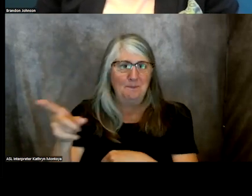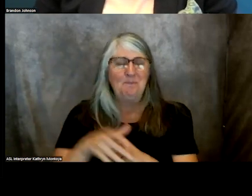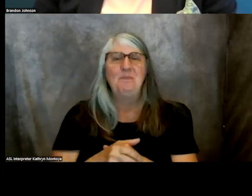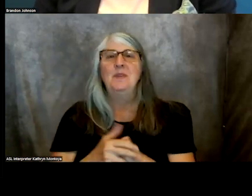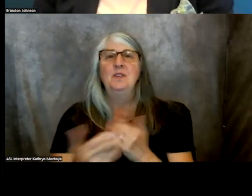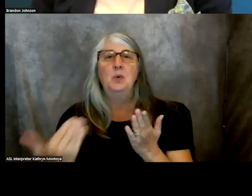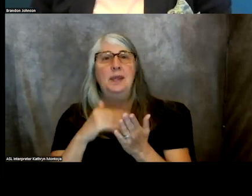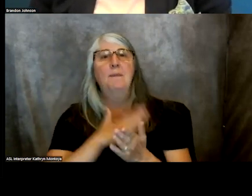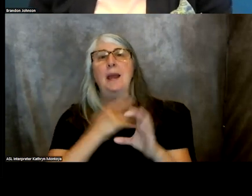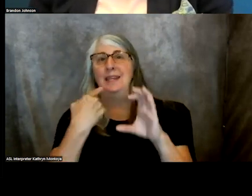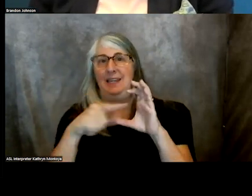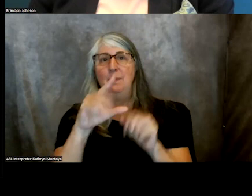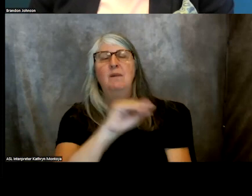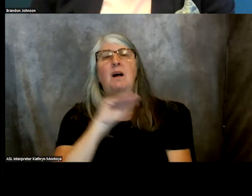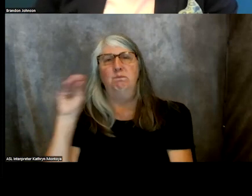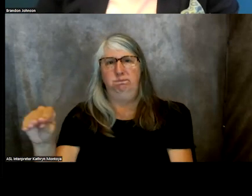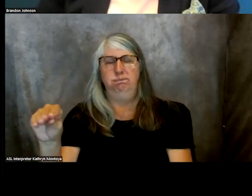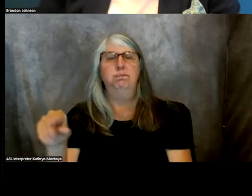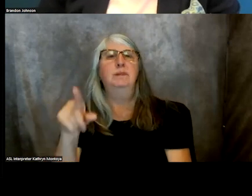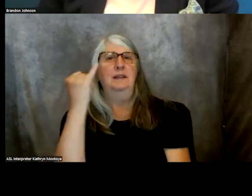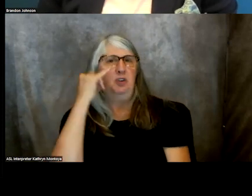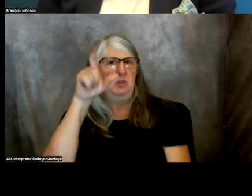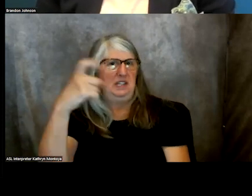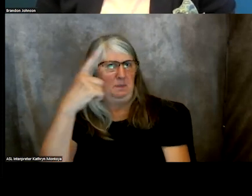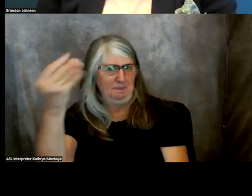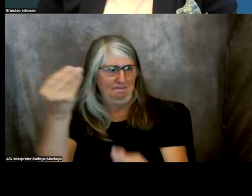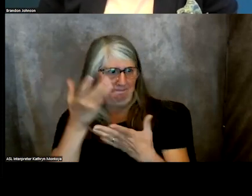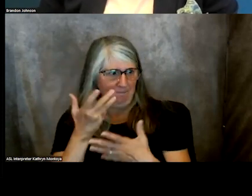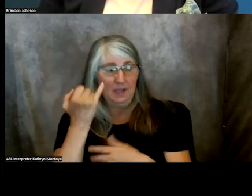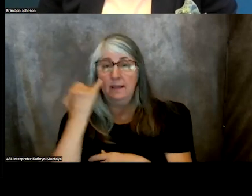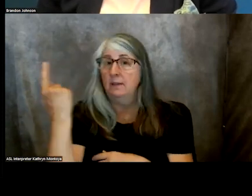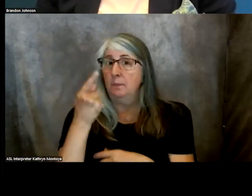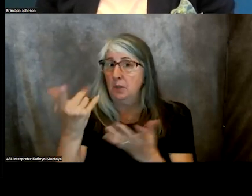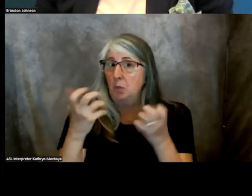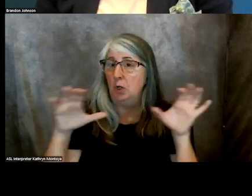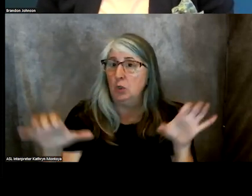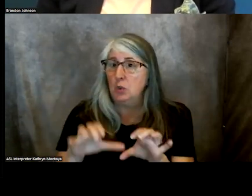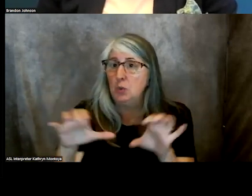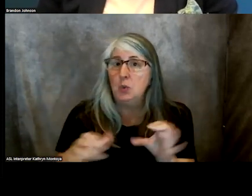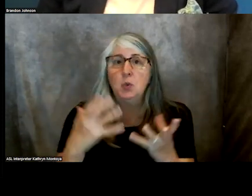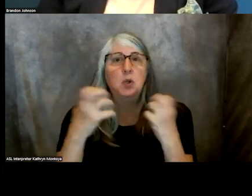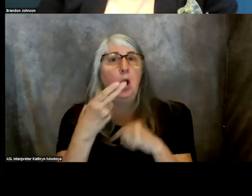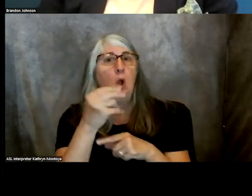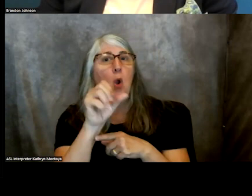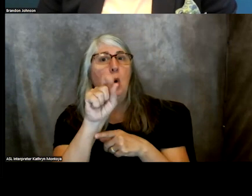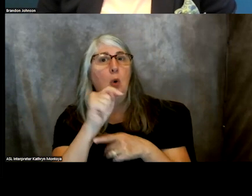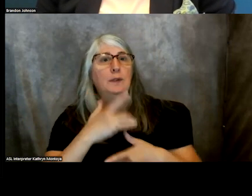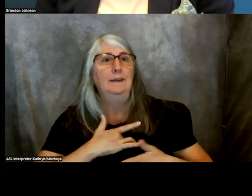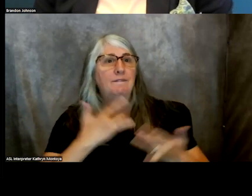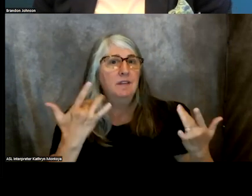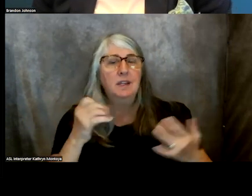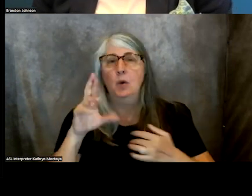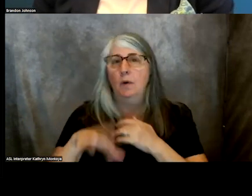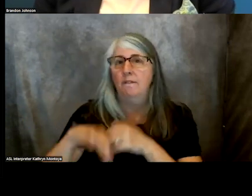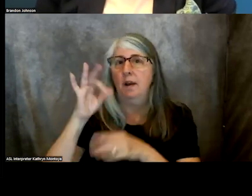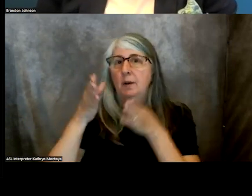I'll put my email in the chat if you all need anything, want to bring something up. If there's something that you want to do, if you want to host an event around it, if you want to find a way